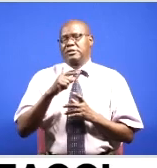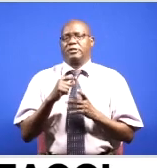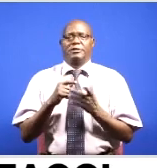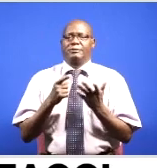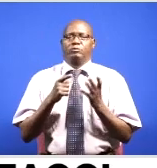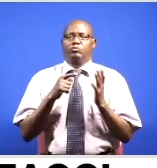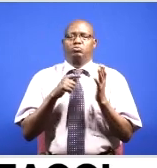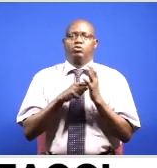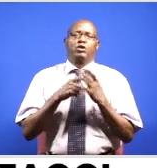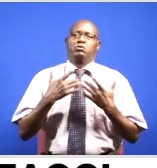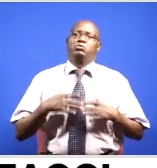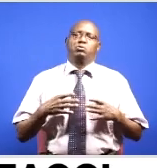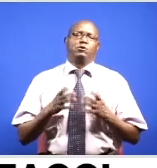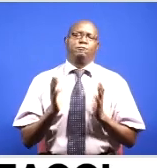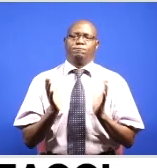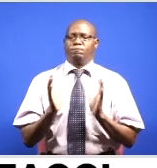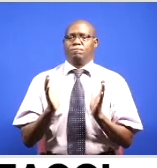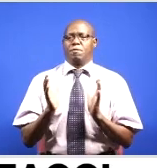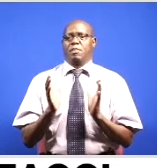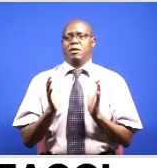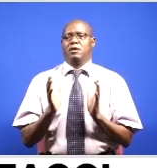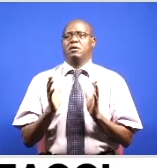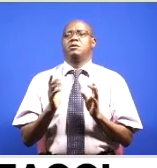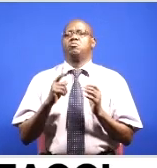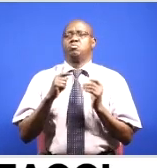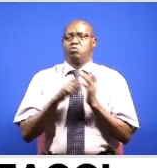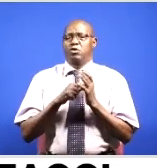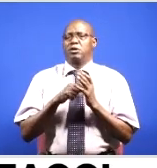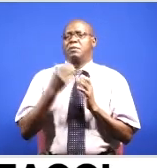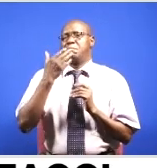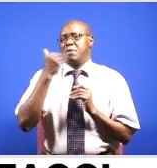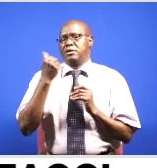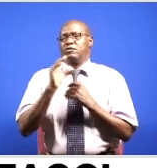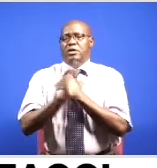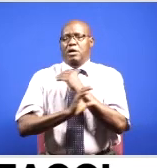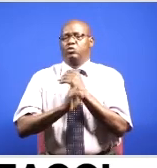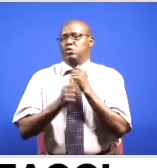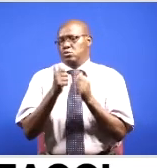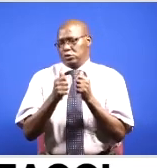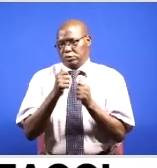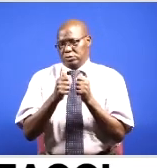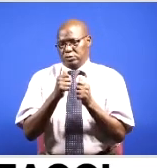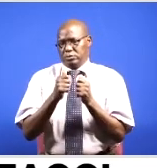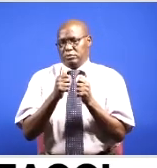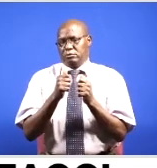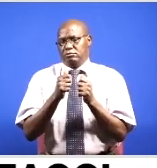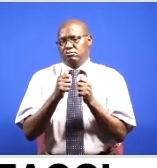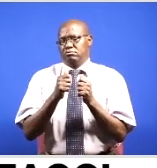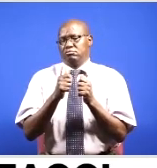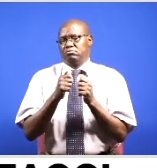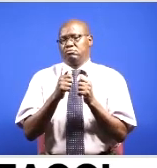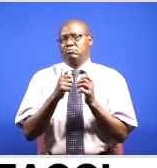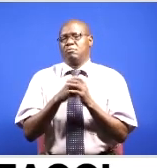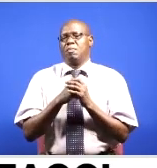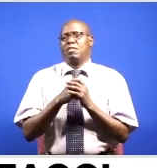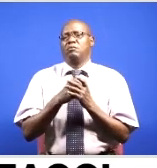a matter of what is best for the country. So whatever is best for the country, whether it is on the left or on the